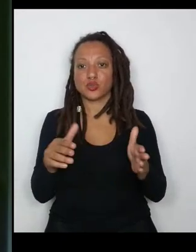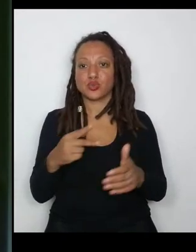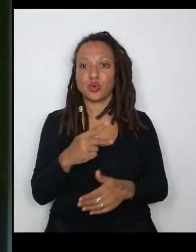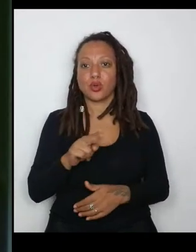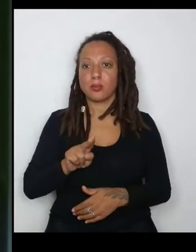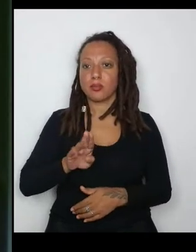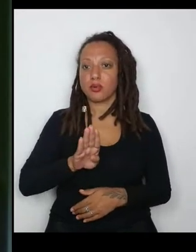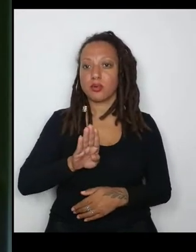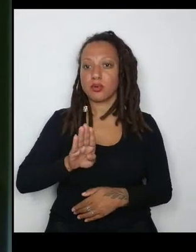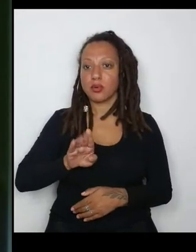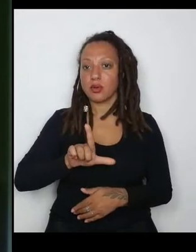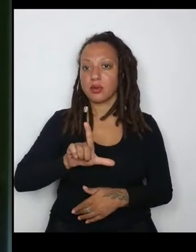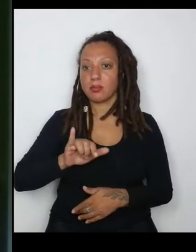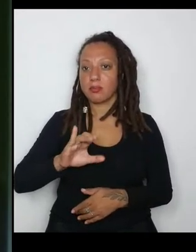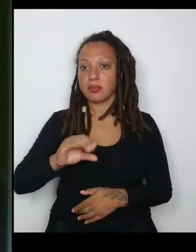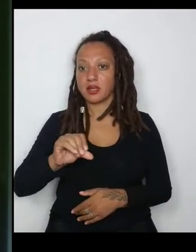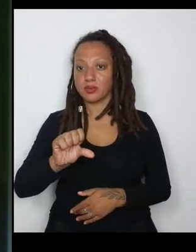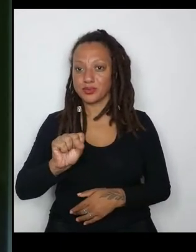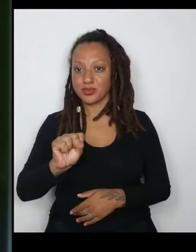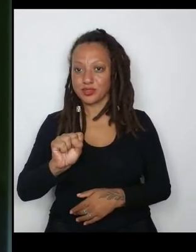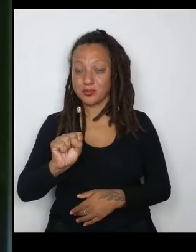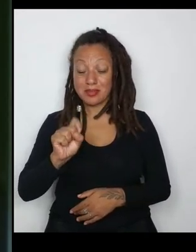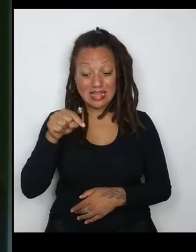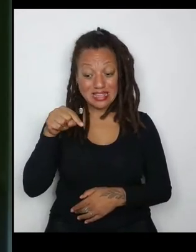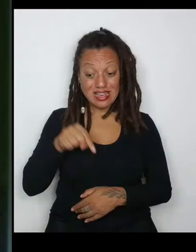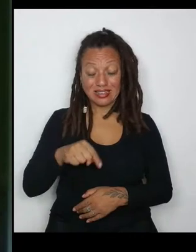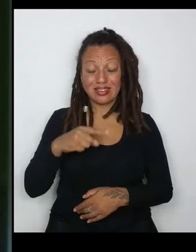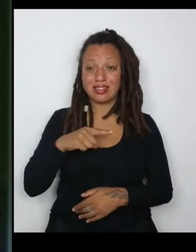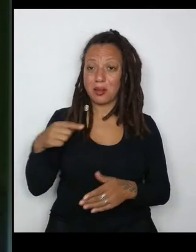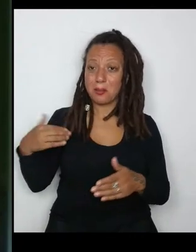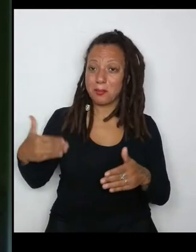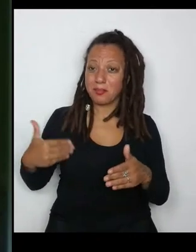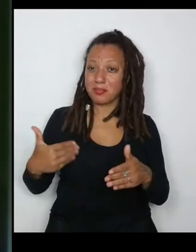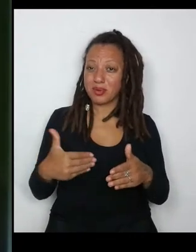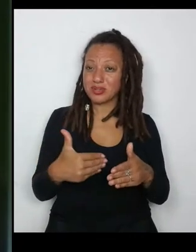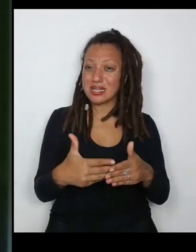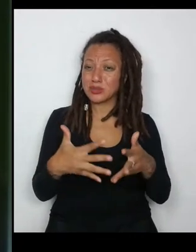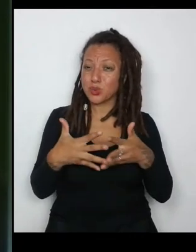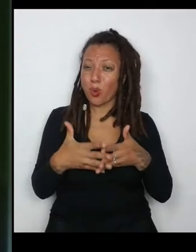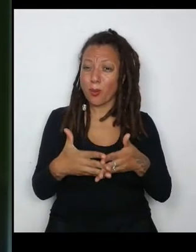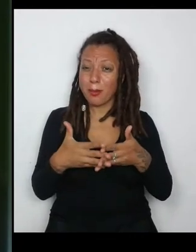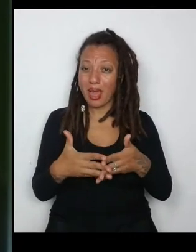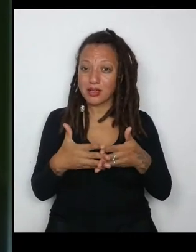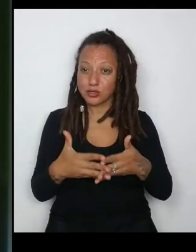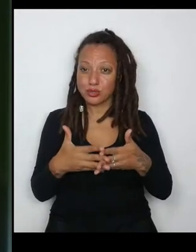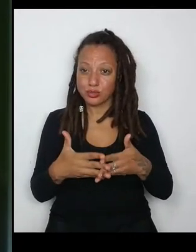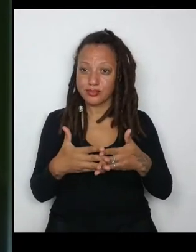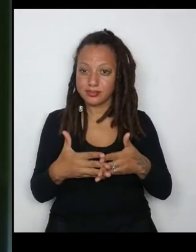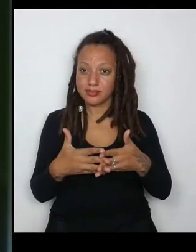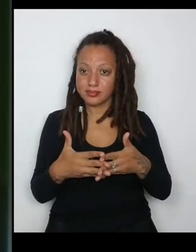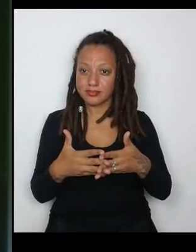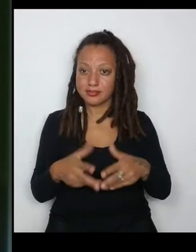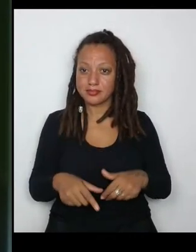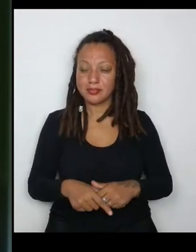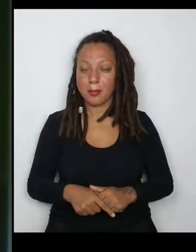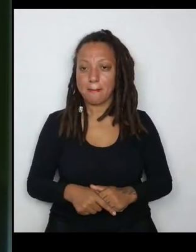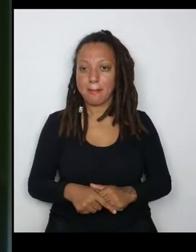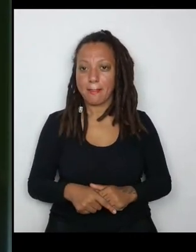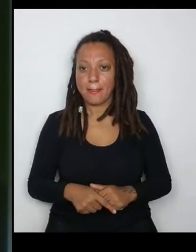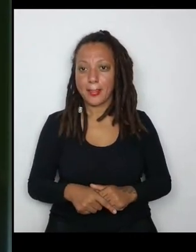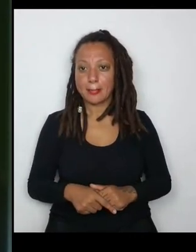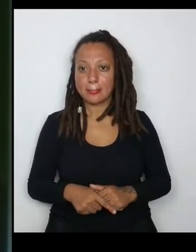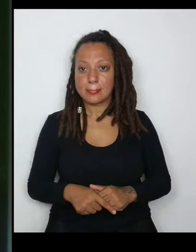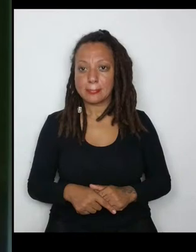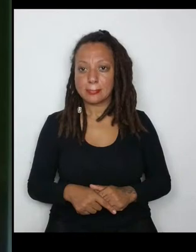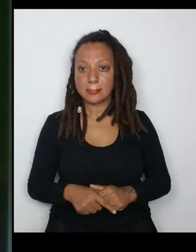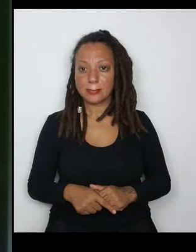gonna i don't think the the people who live in tahiti looking